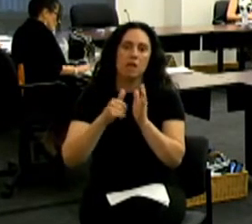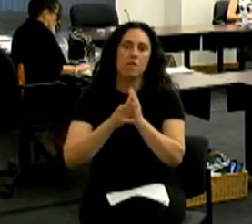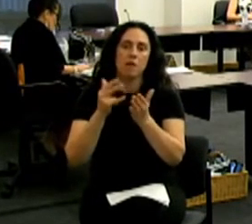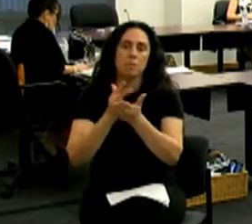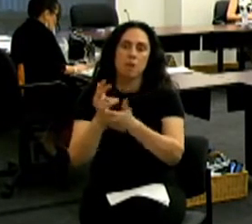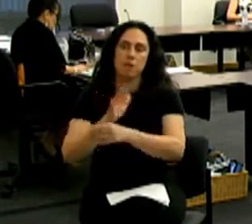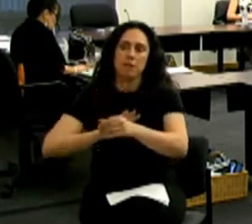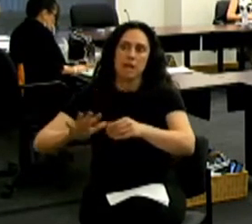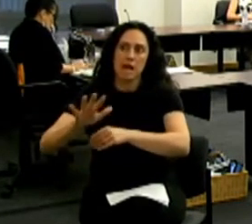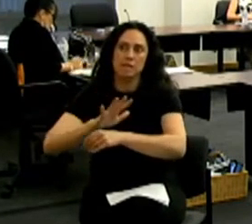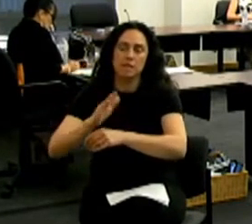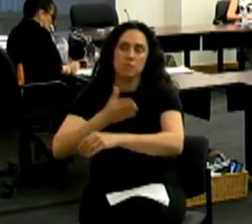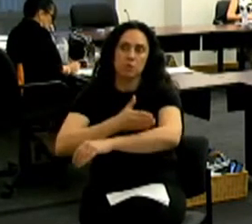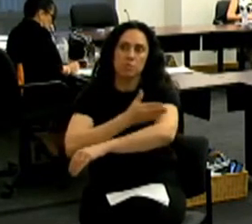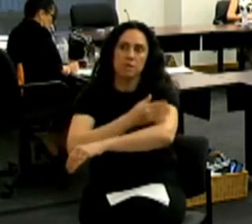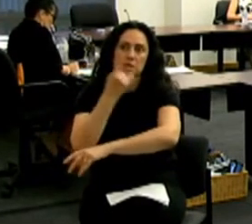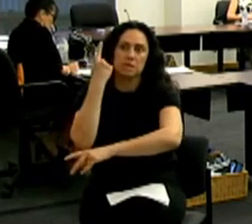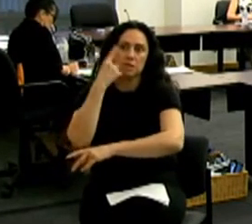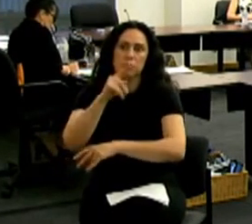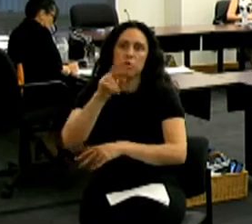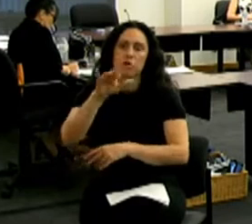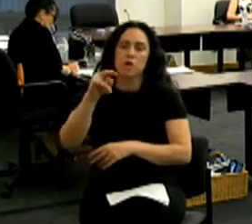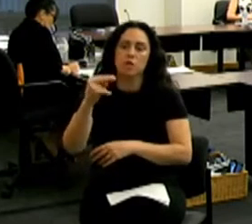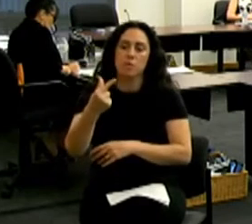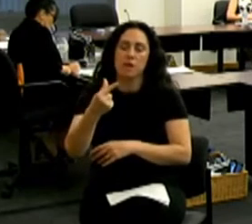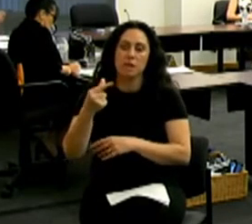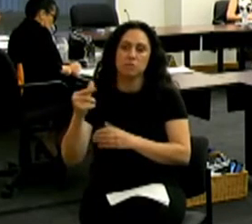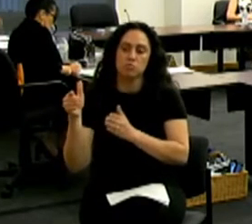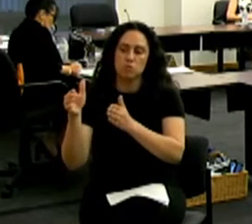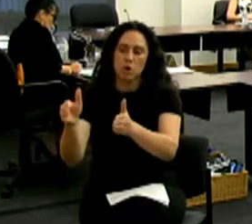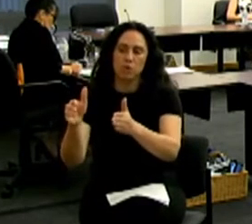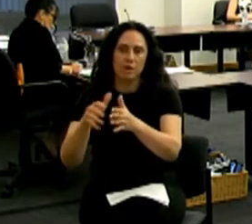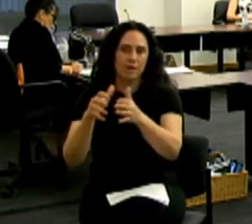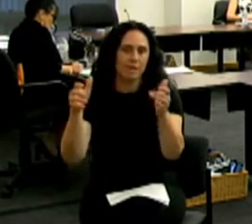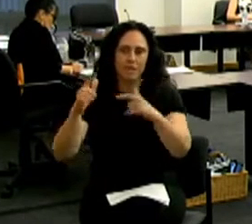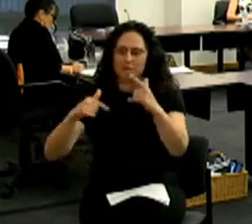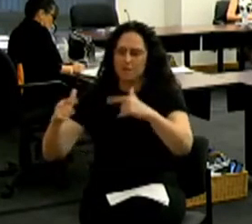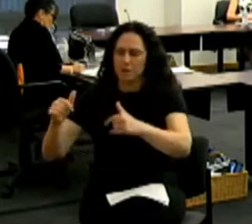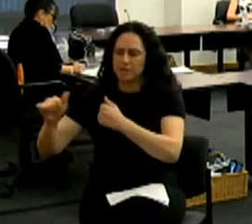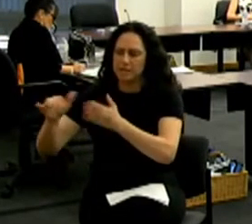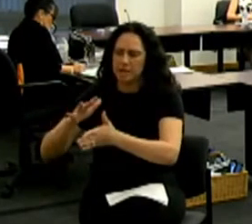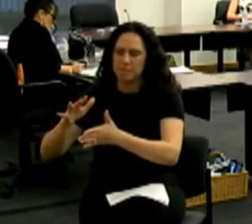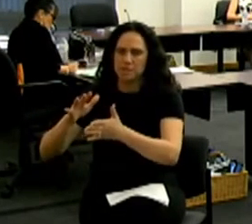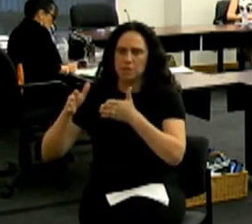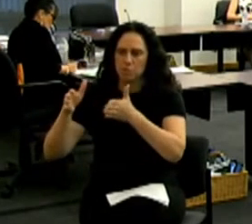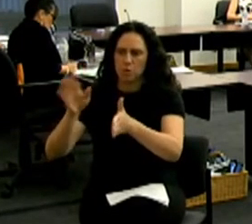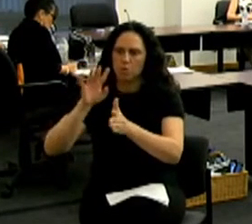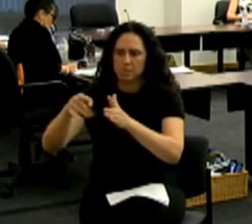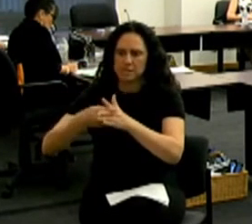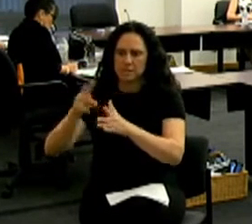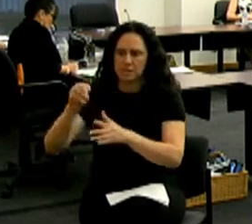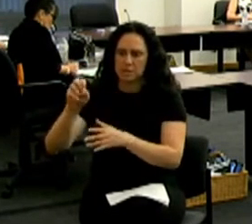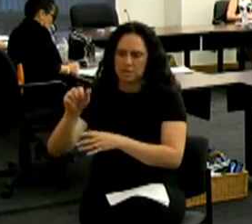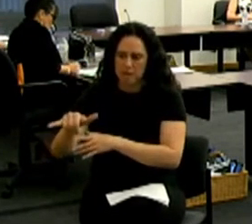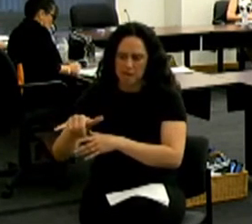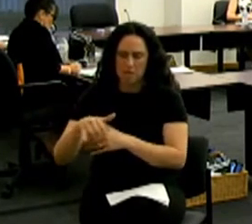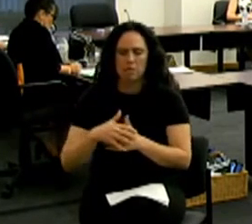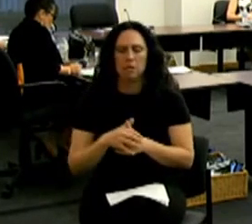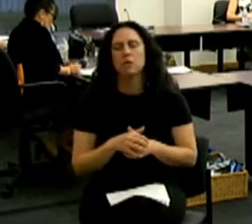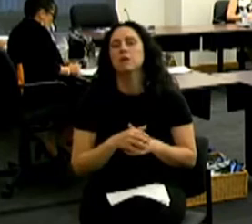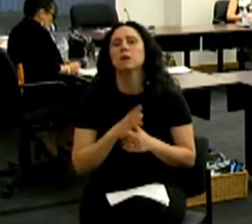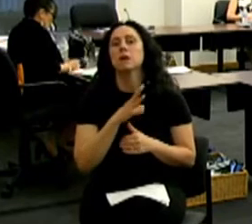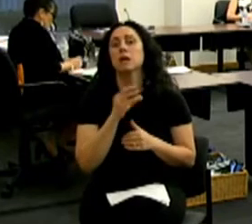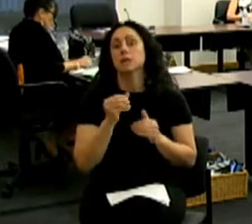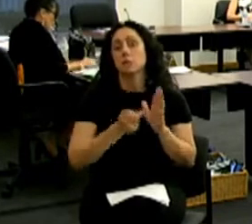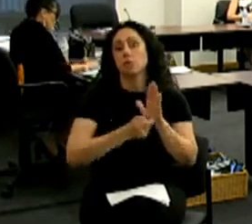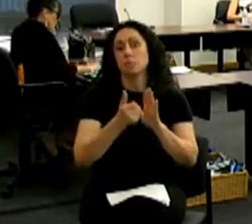parking lot improvements is for the ring road mostly. There's a lot of various damage to the road, so that'll be starting in May. And